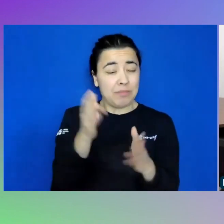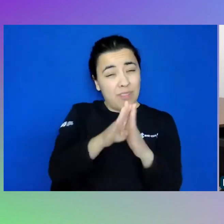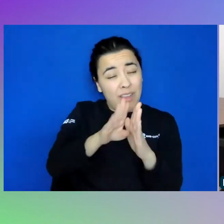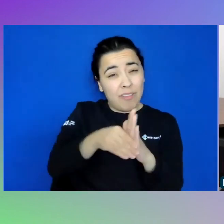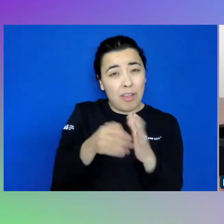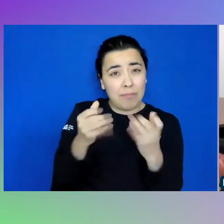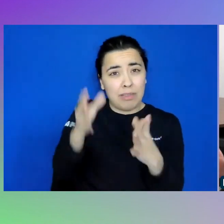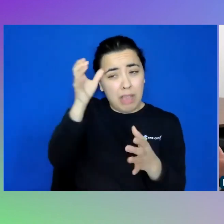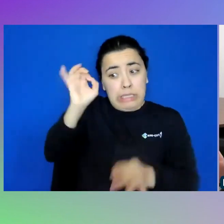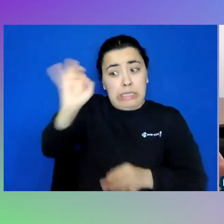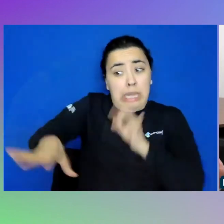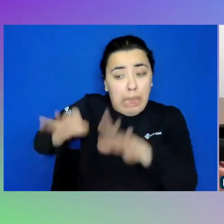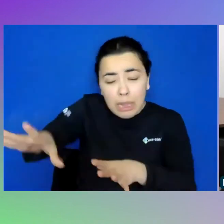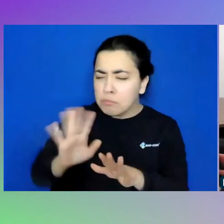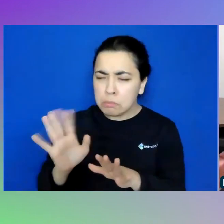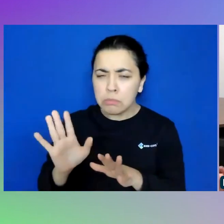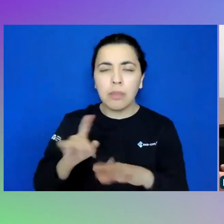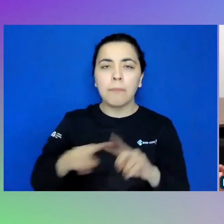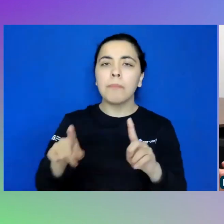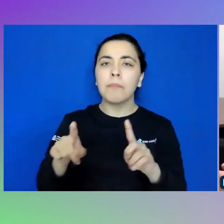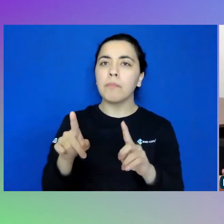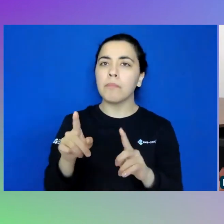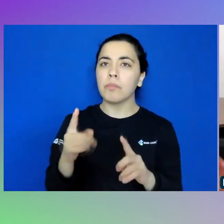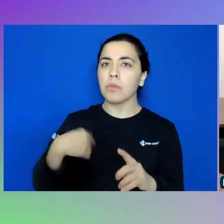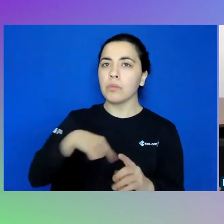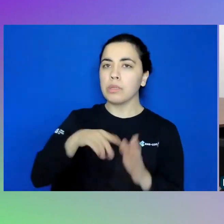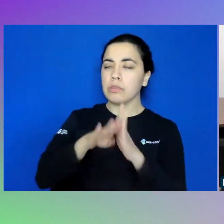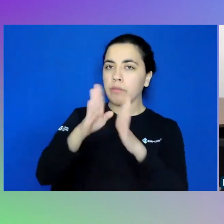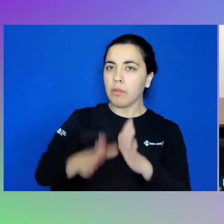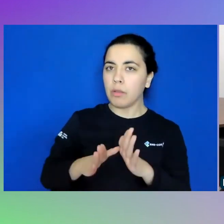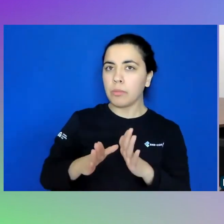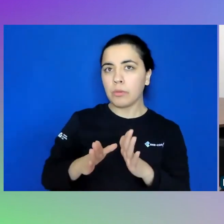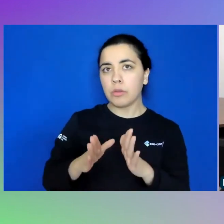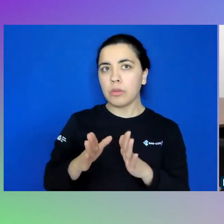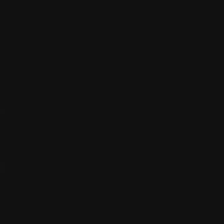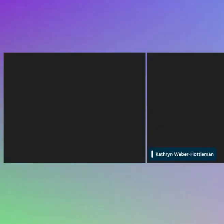can spare, where a 3-hour block to get all of it in at once, maybe not.